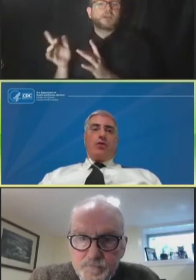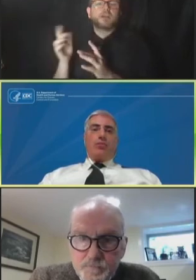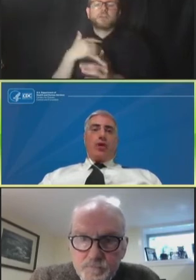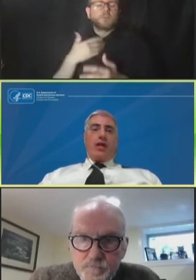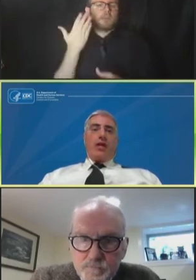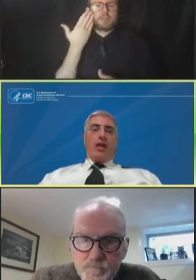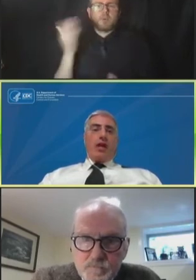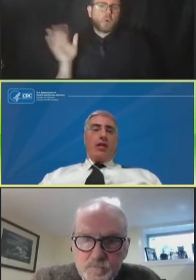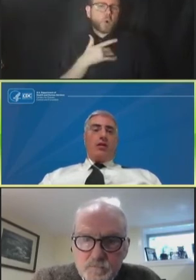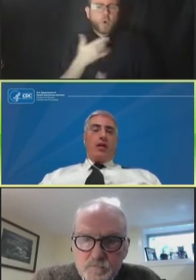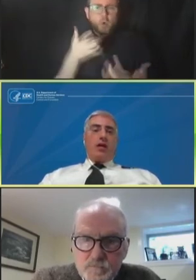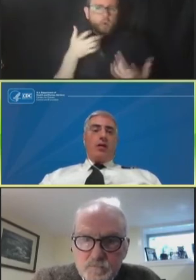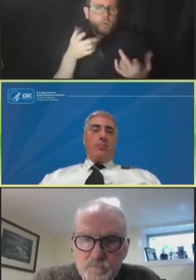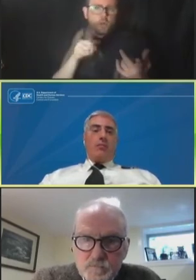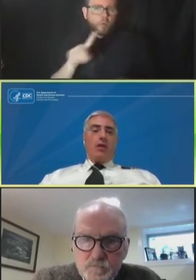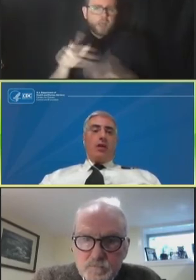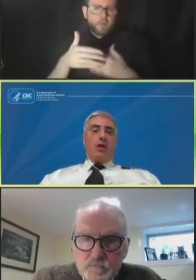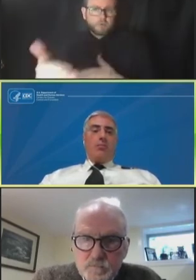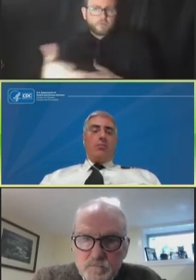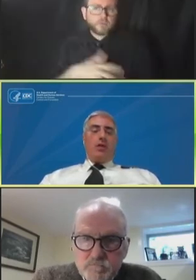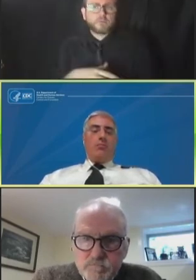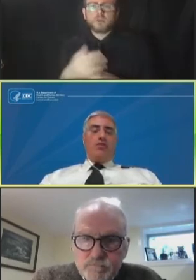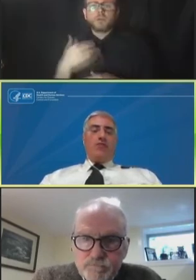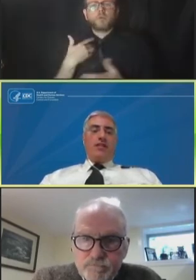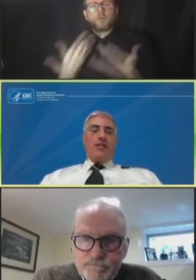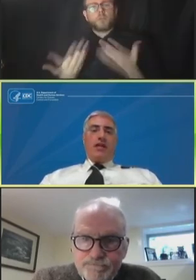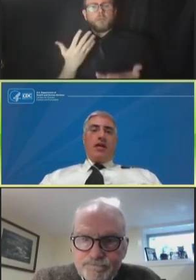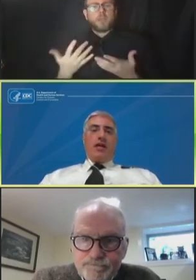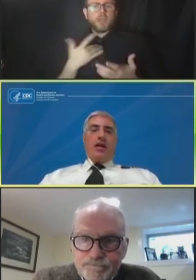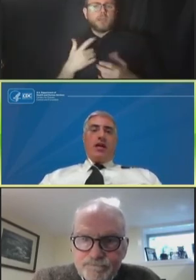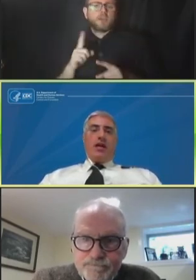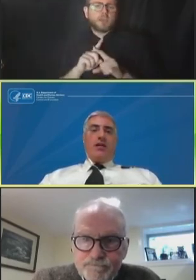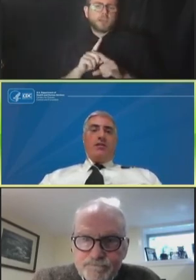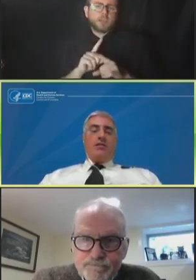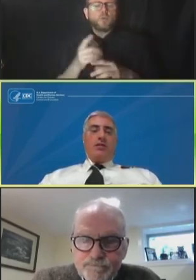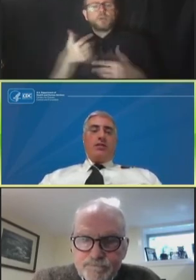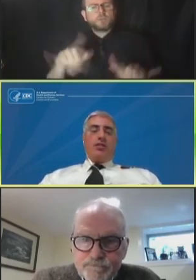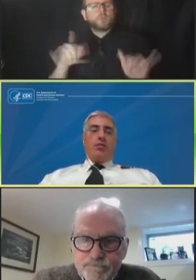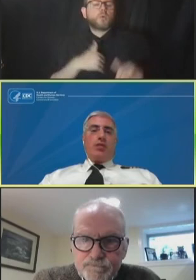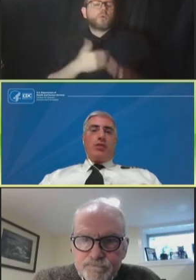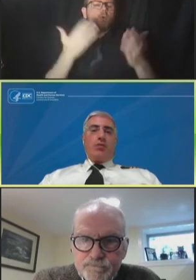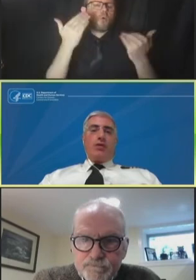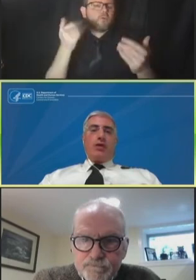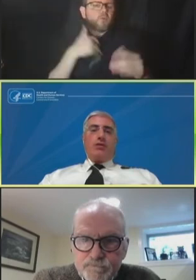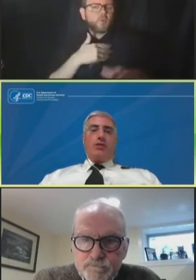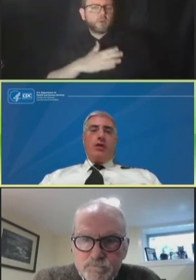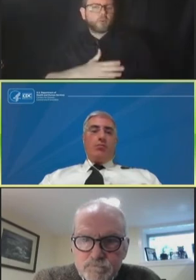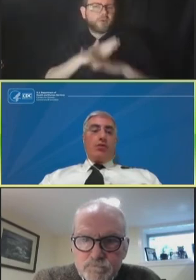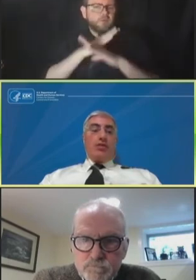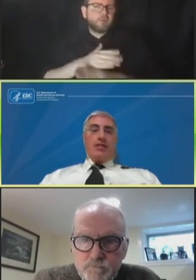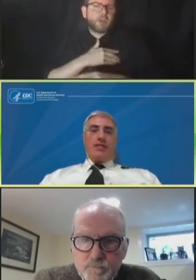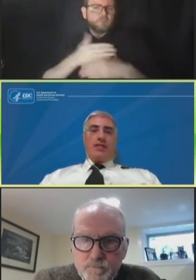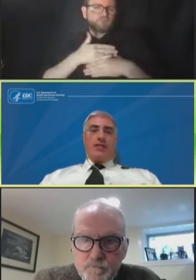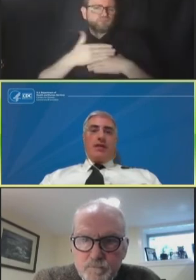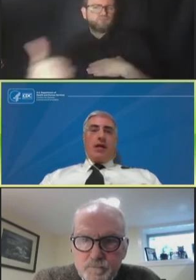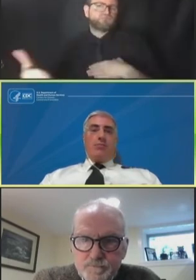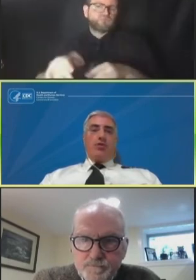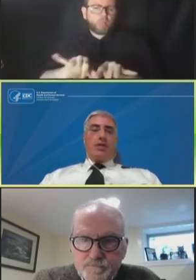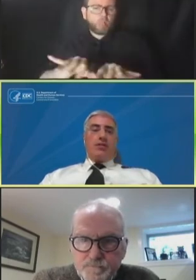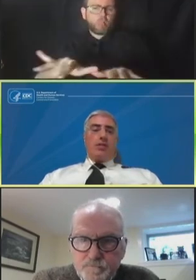further spread and prevent a situation where there's